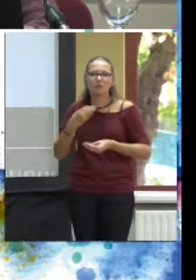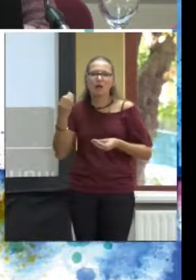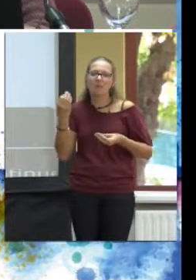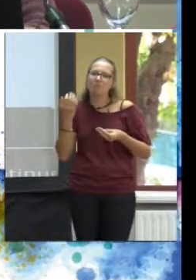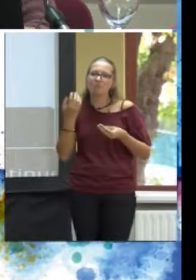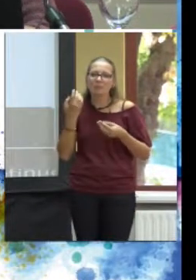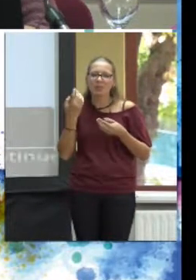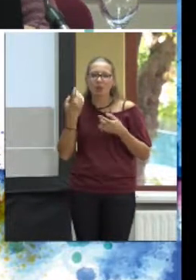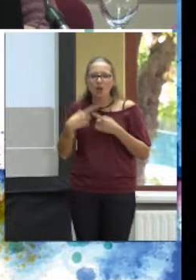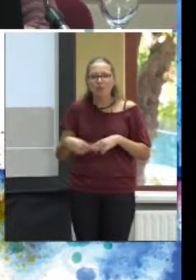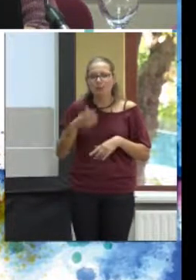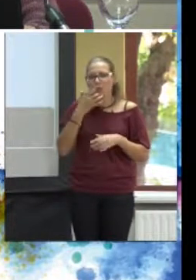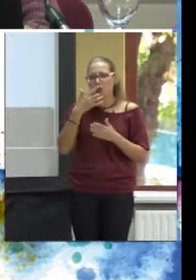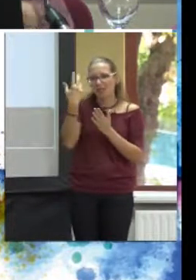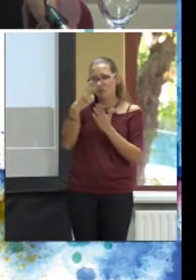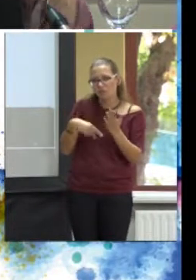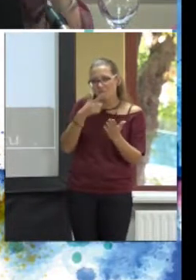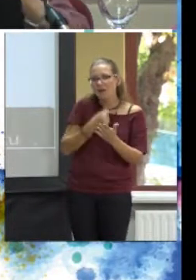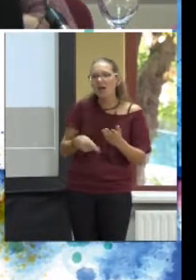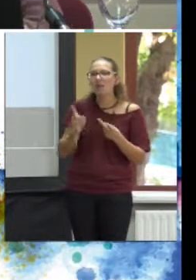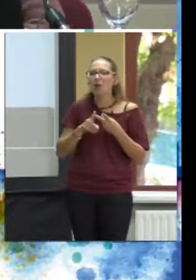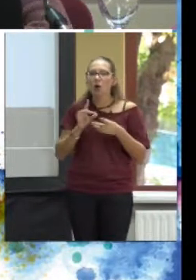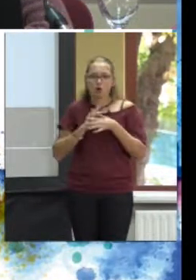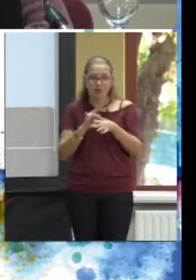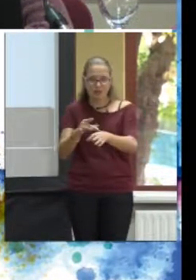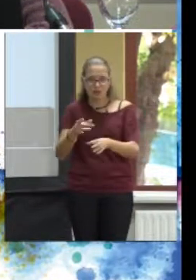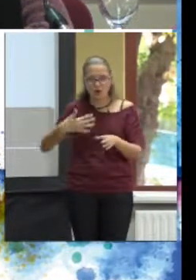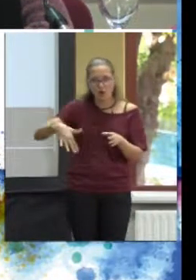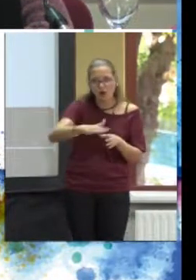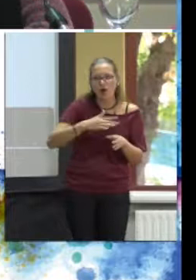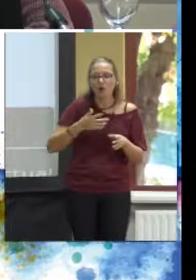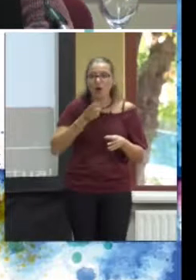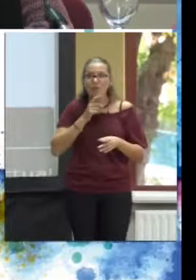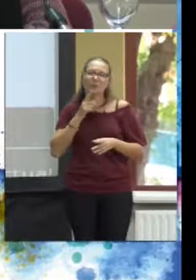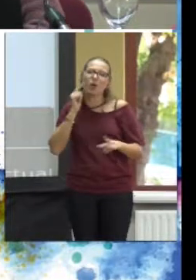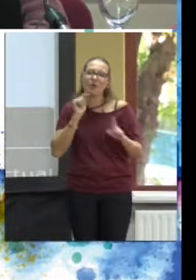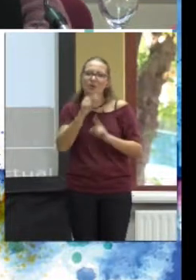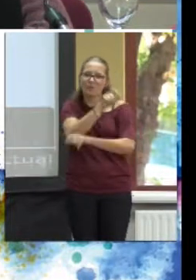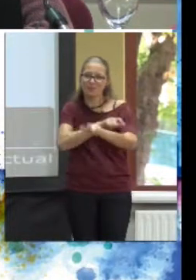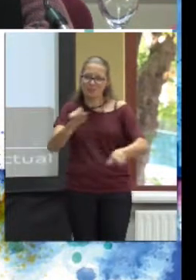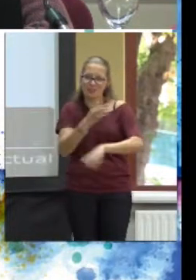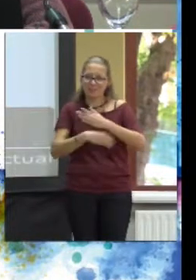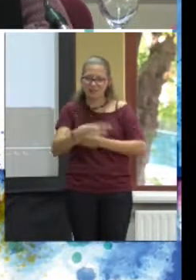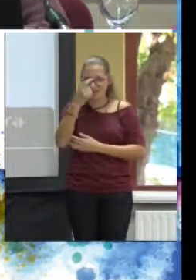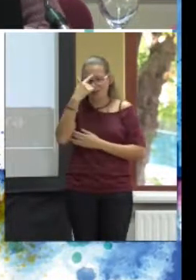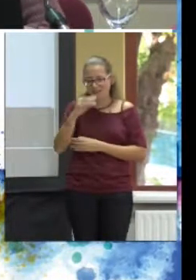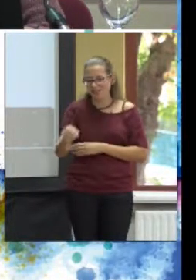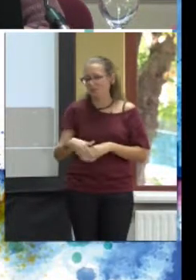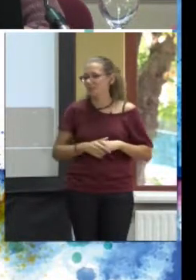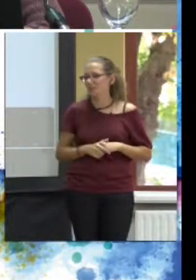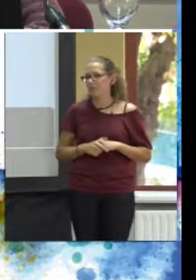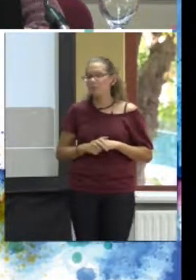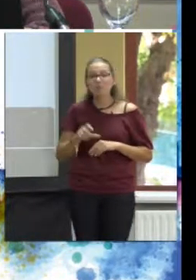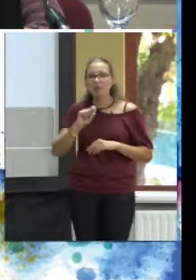for intellectually impaired people of easy reading, orientation in the space, etc., etc. And what's even more important, right